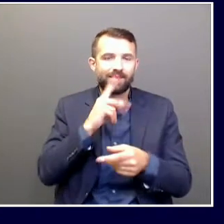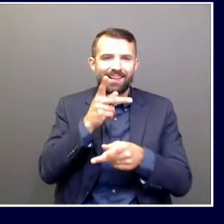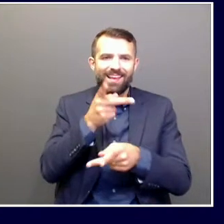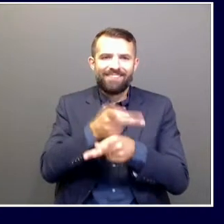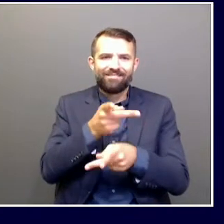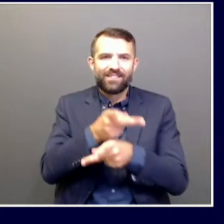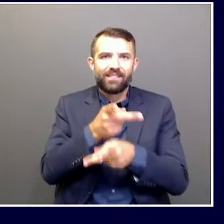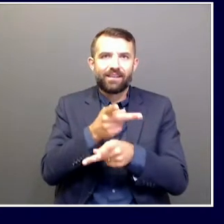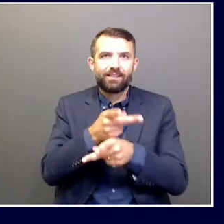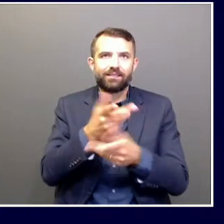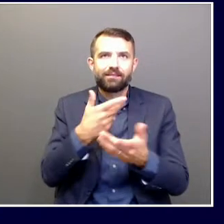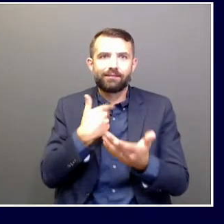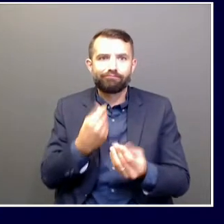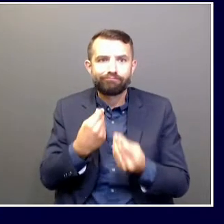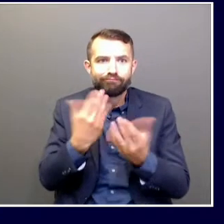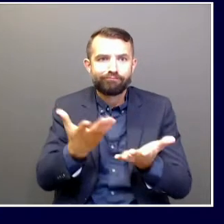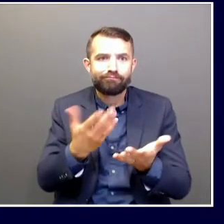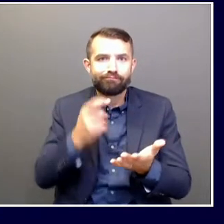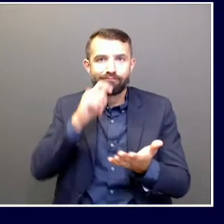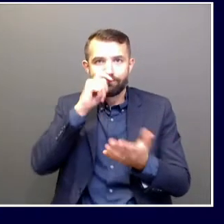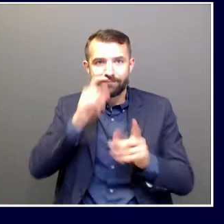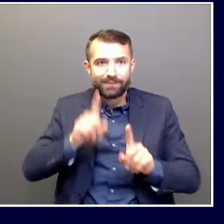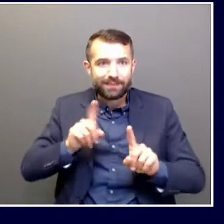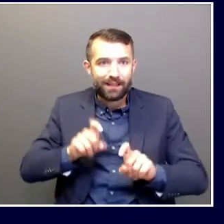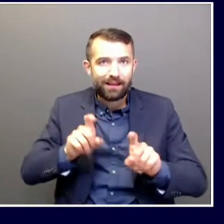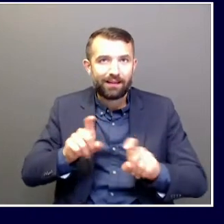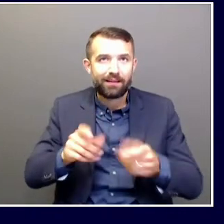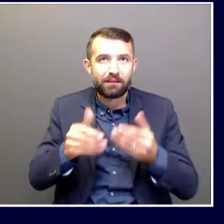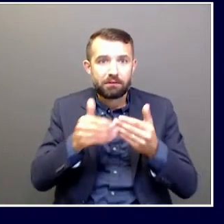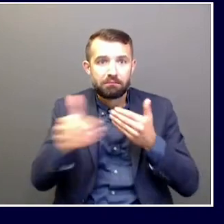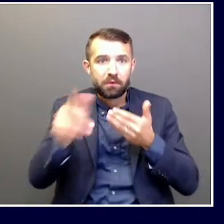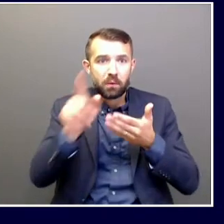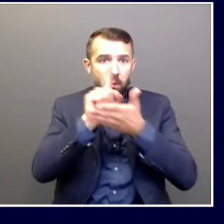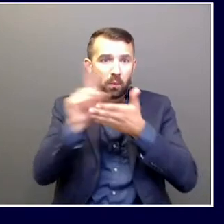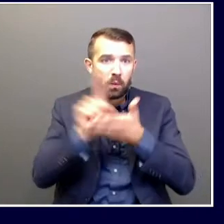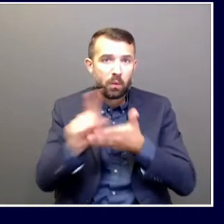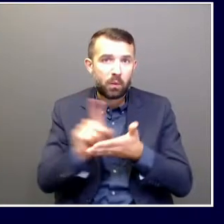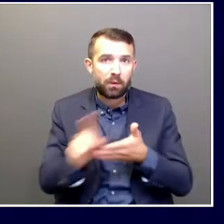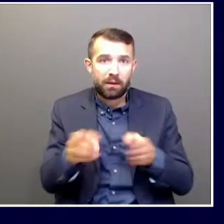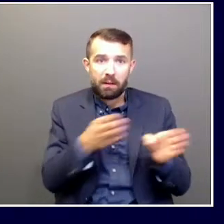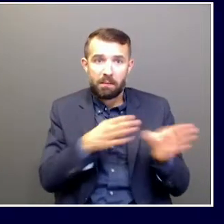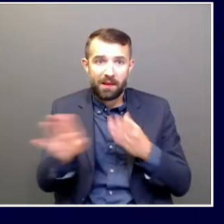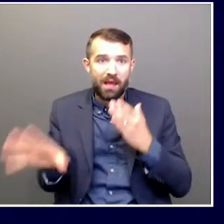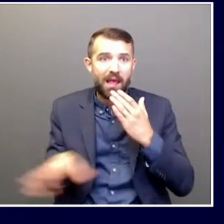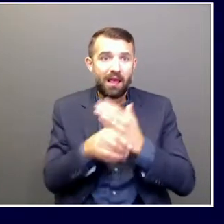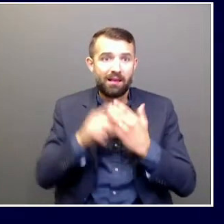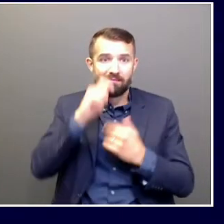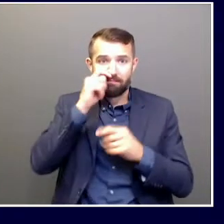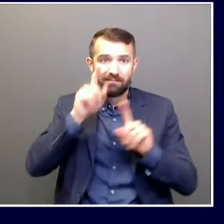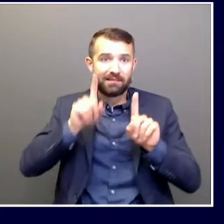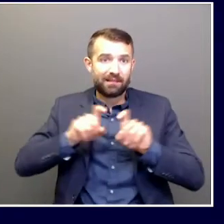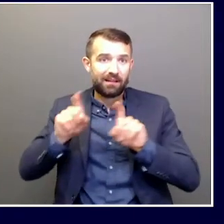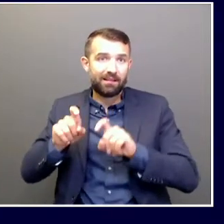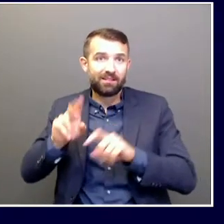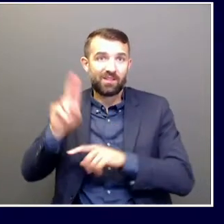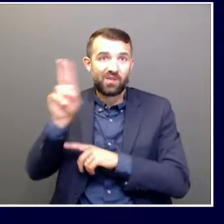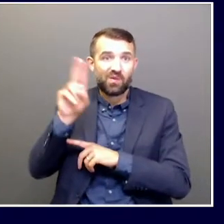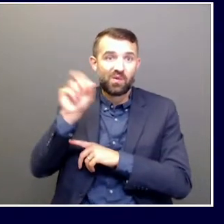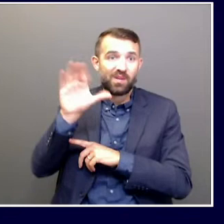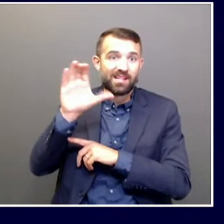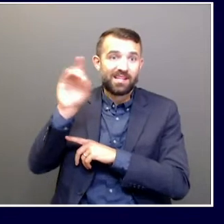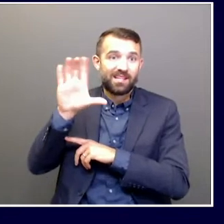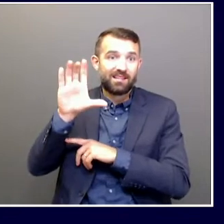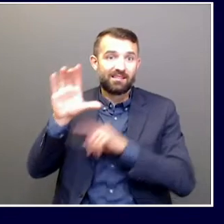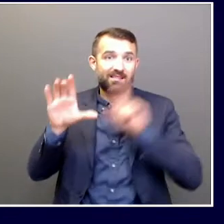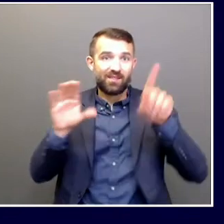going to try to expand that in the coming weeks. We do think that the US CDC guidance for childcare providers is solid, evidence-based, and have